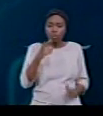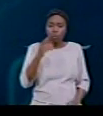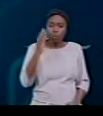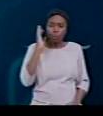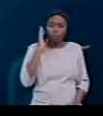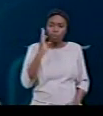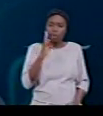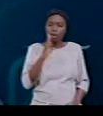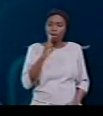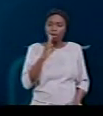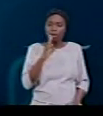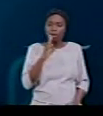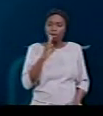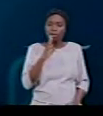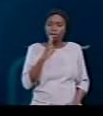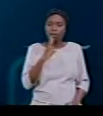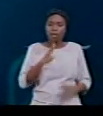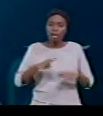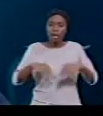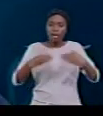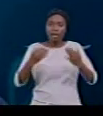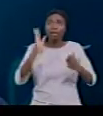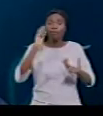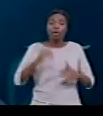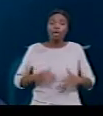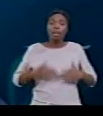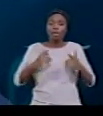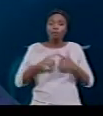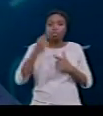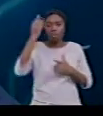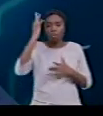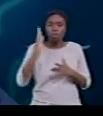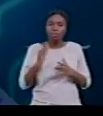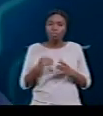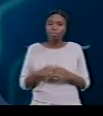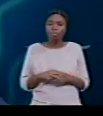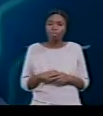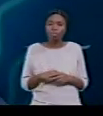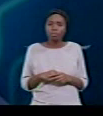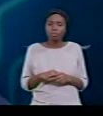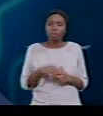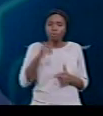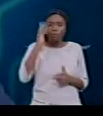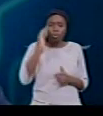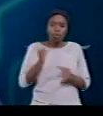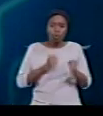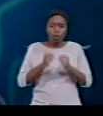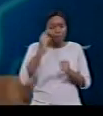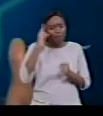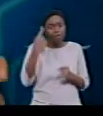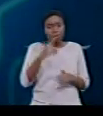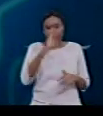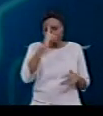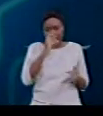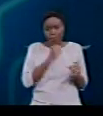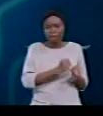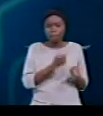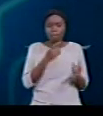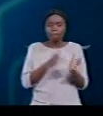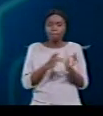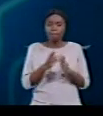your life unto the Lord. You will be content for the faith. The scripture also